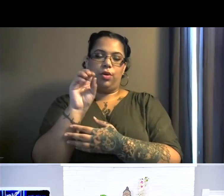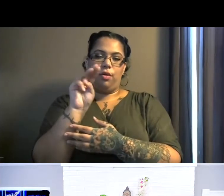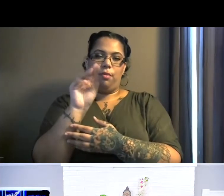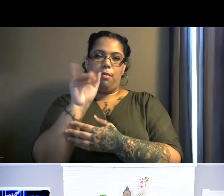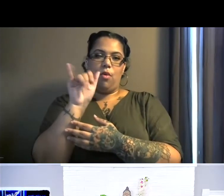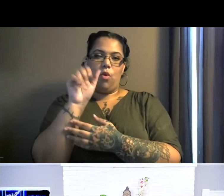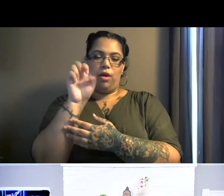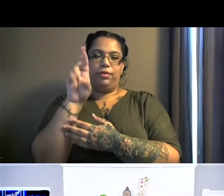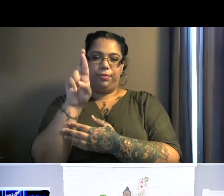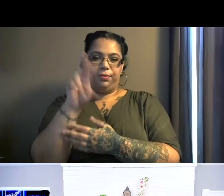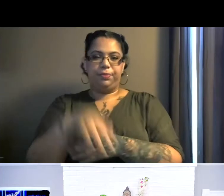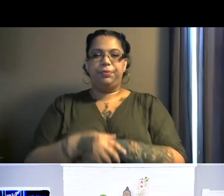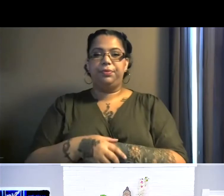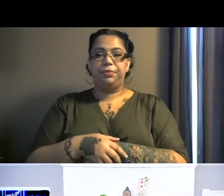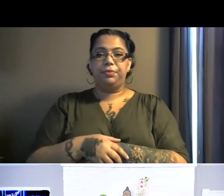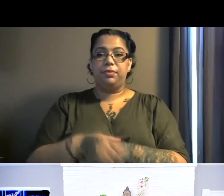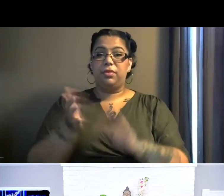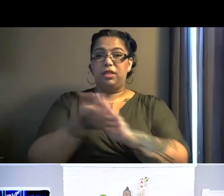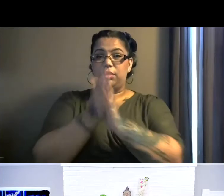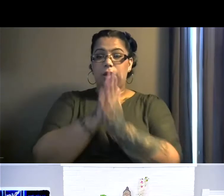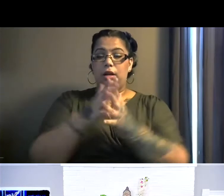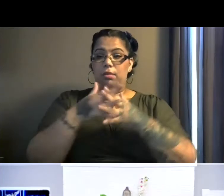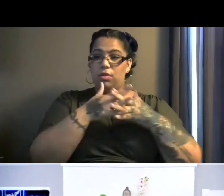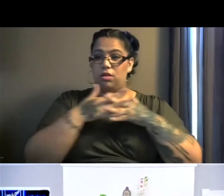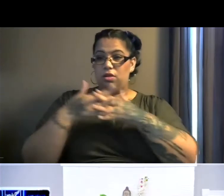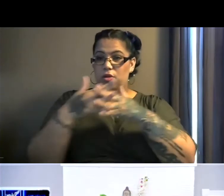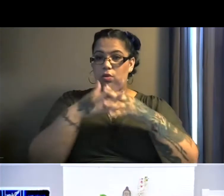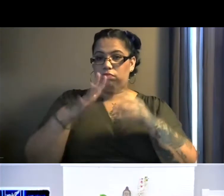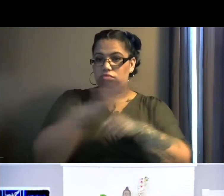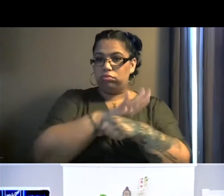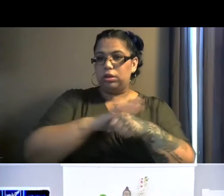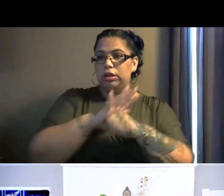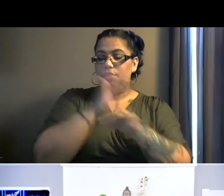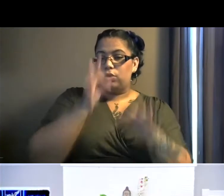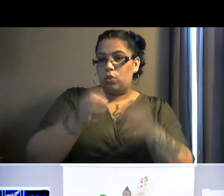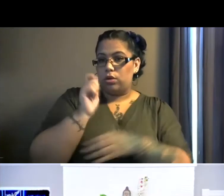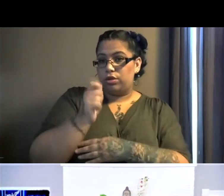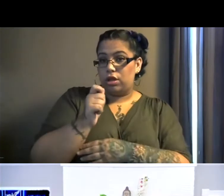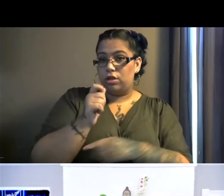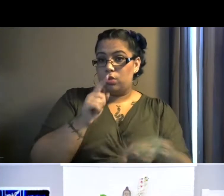a U.S. District Court judge in